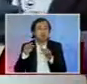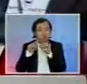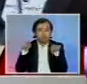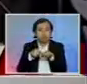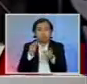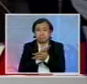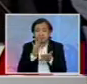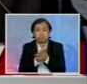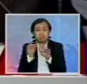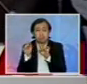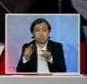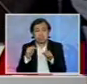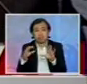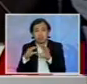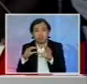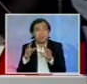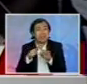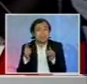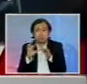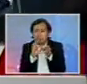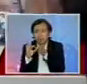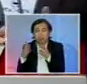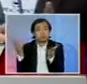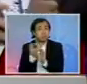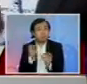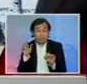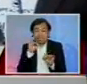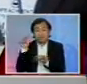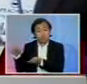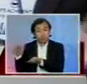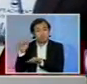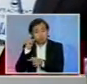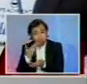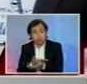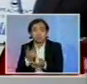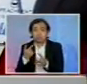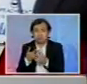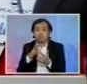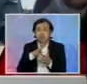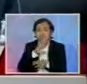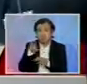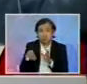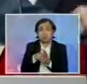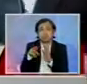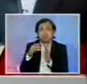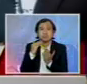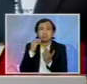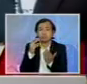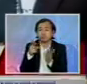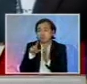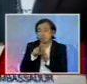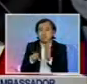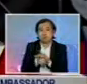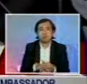no relation yet. If this Corona is the daughter and so on, then this is covered by the prohibition pursuant to the order. I'm